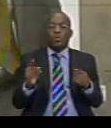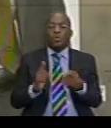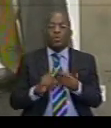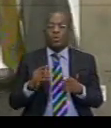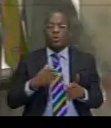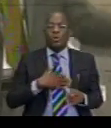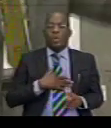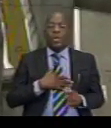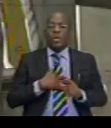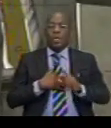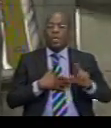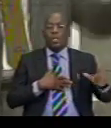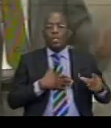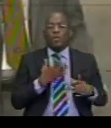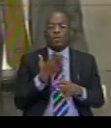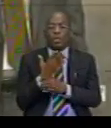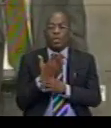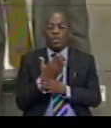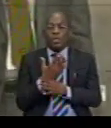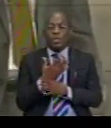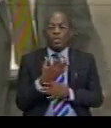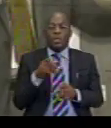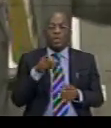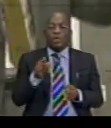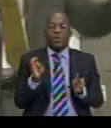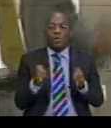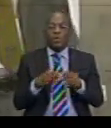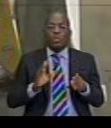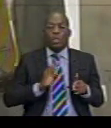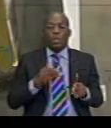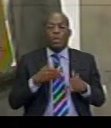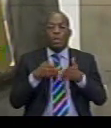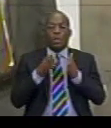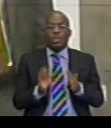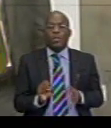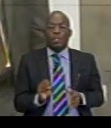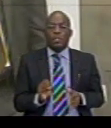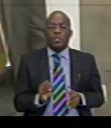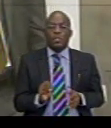here. You meet our leaders there. Our leaders,